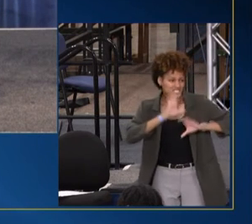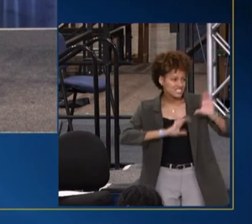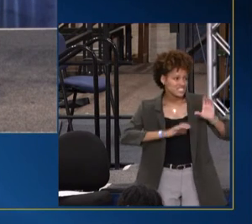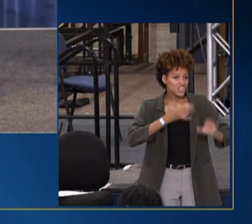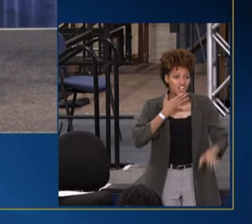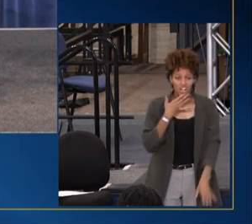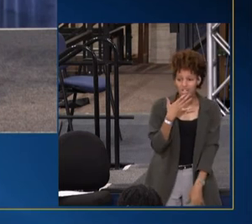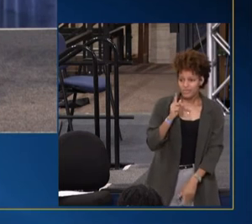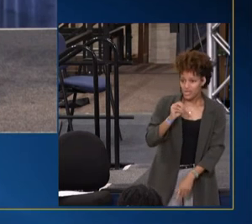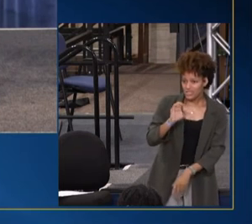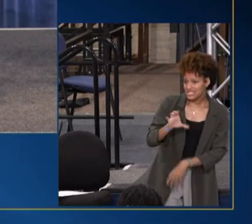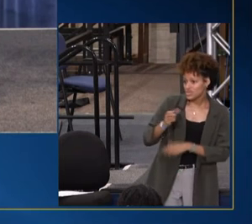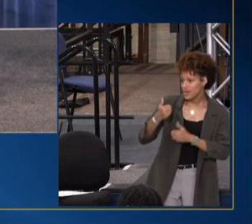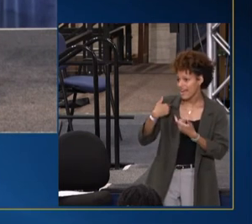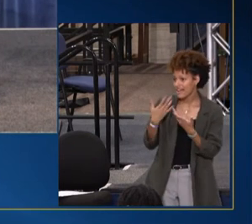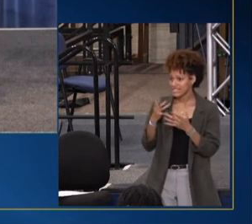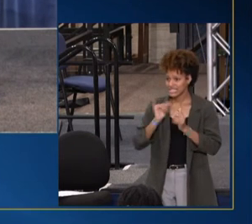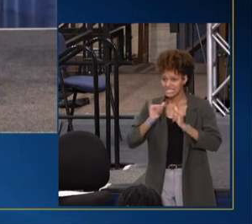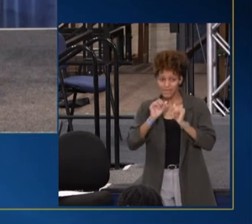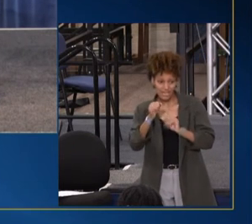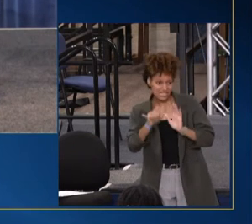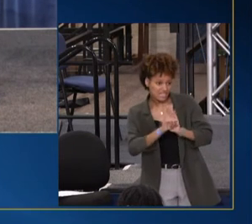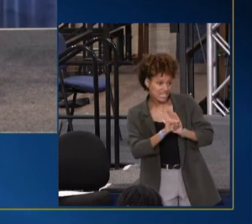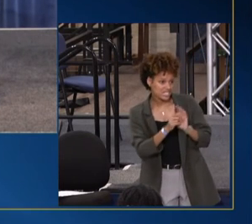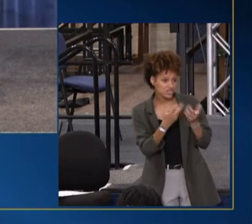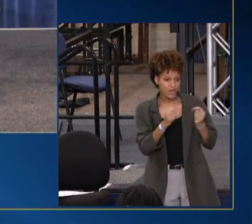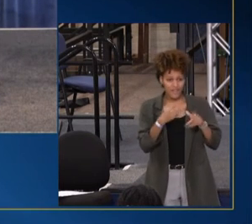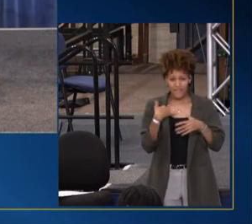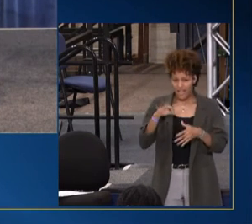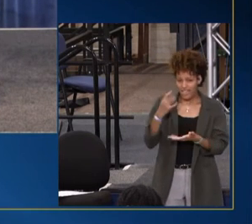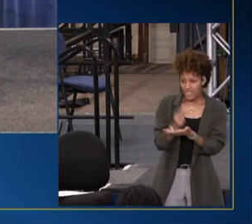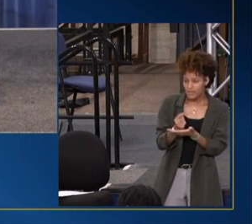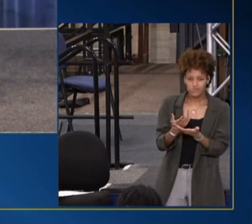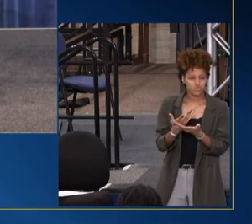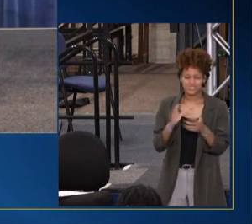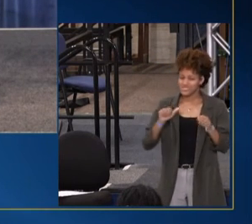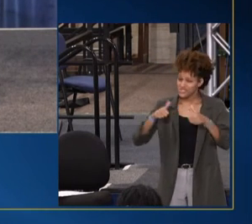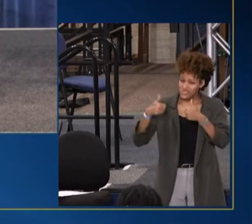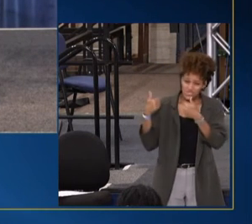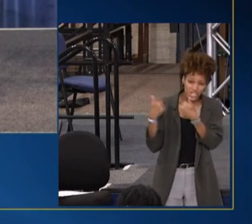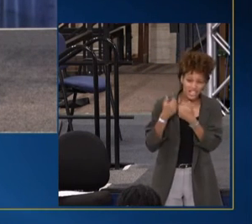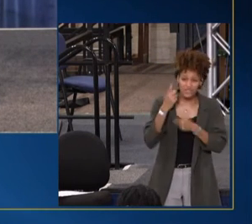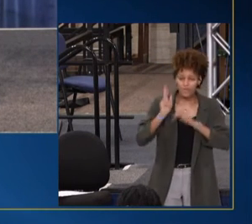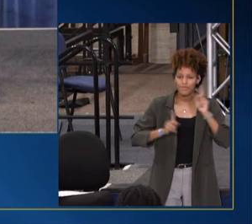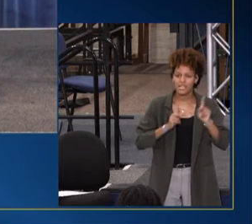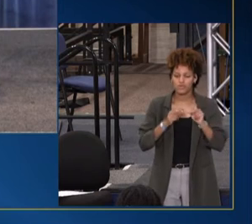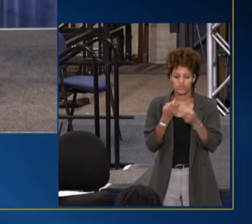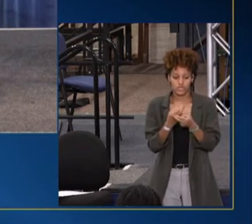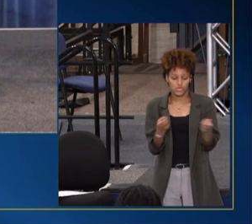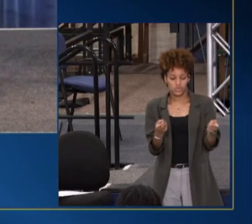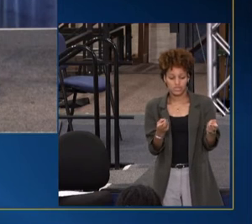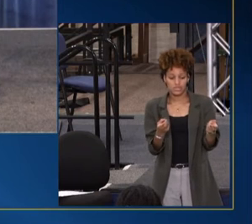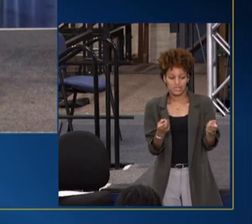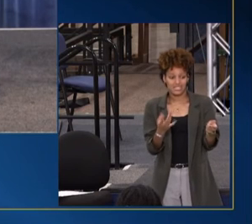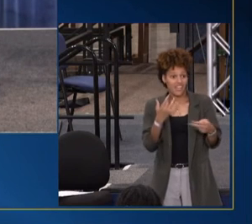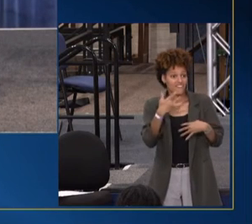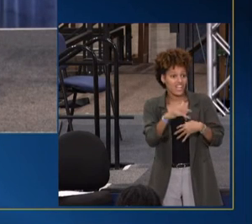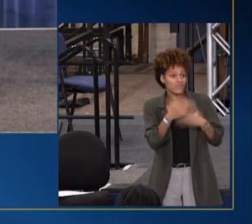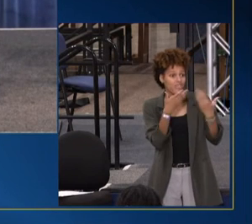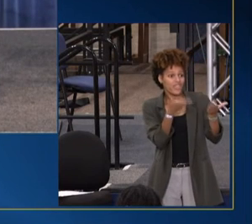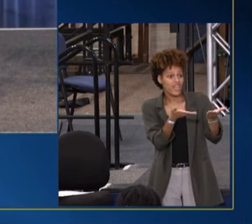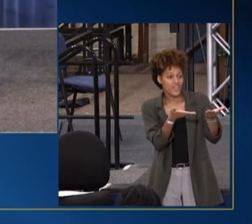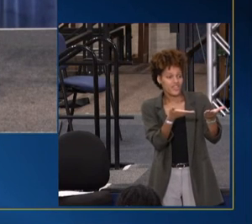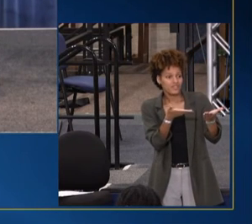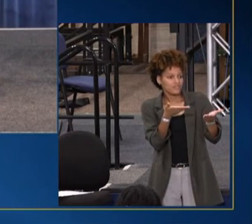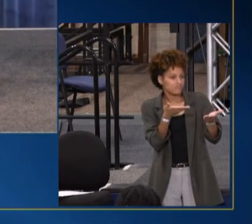color, providers that share their identity. This is a challenge for folks, even when the resources are available to